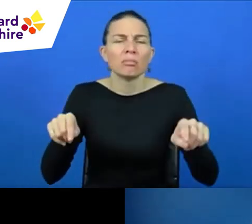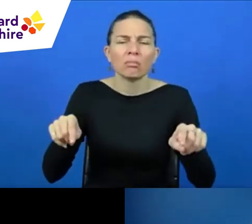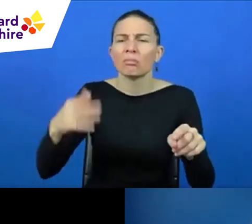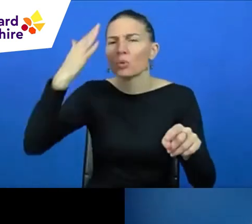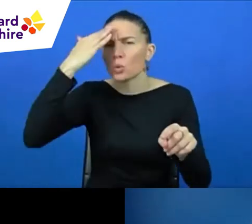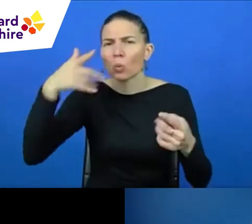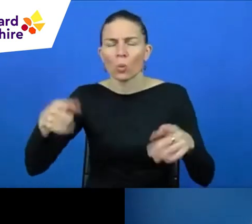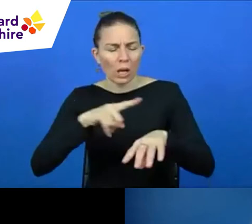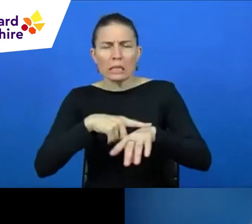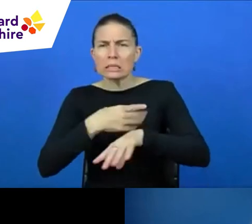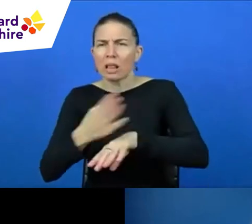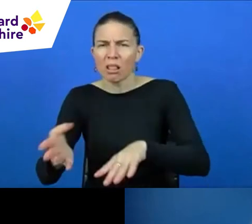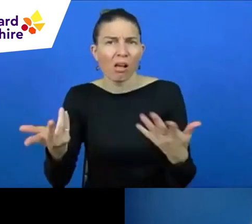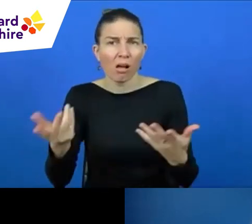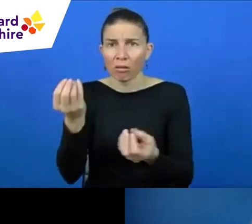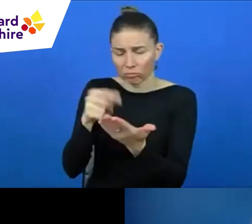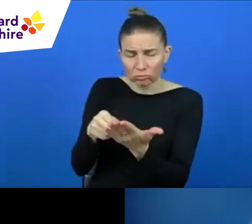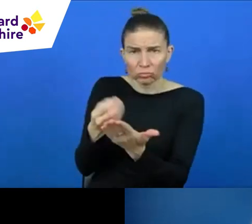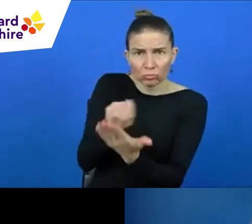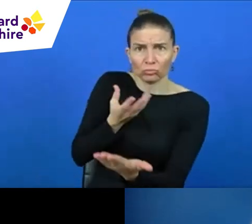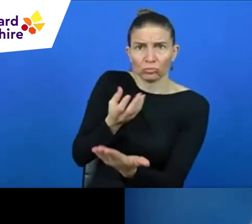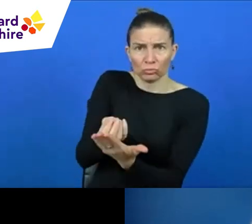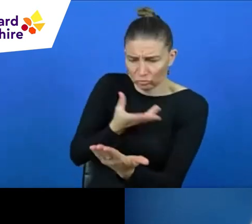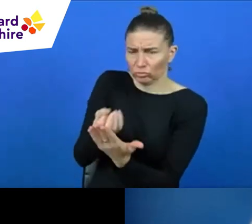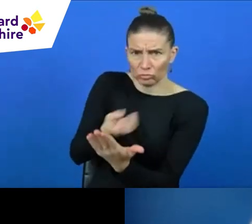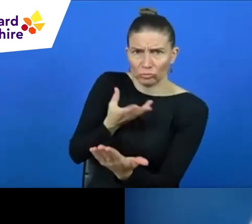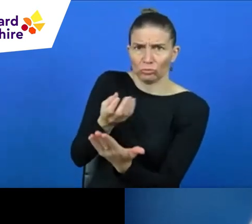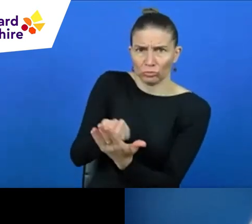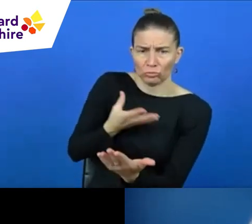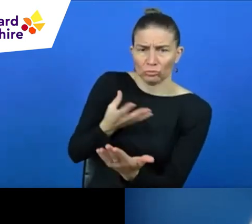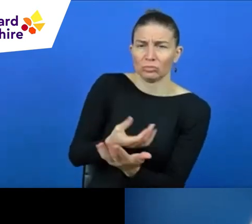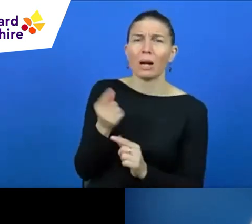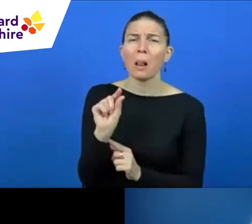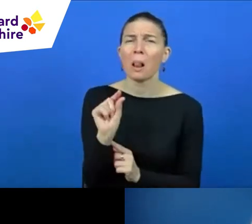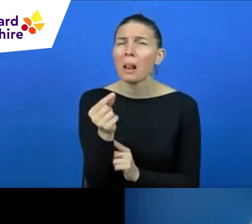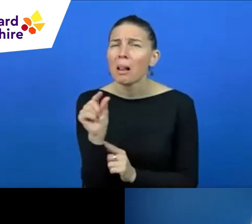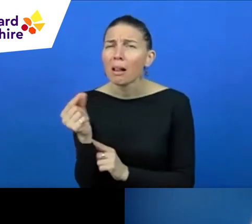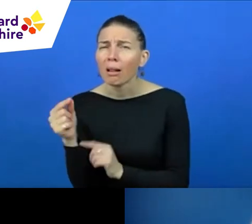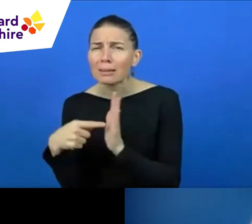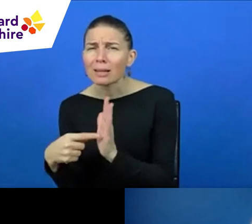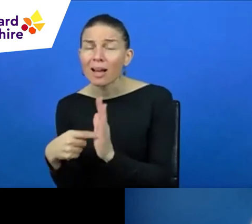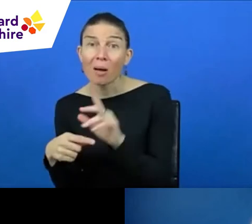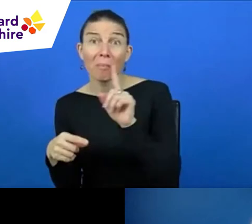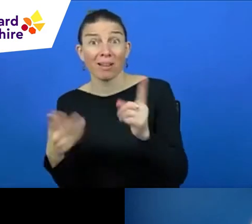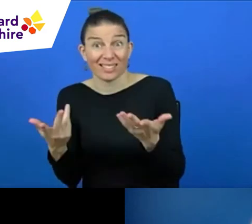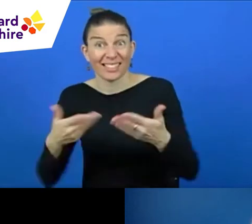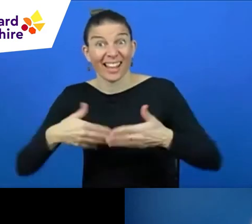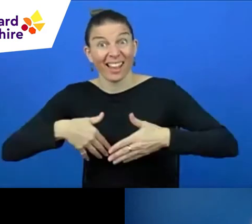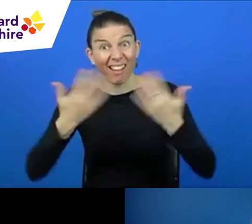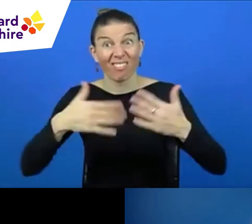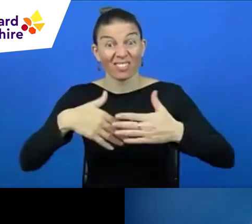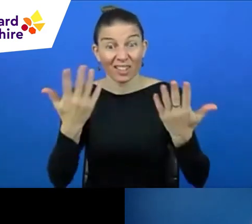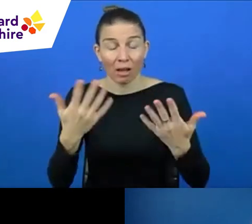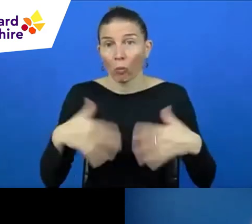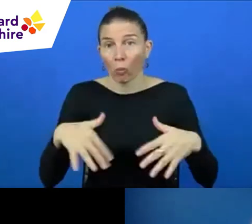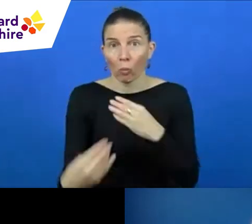platform it's on. You know, these endless examples which seem ridiculous on one level, these are things that people do every day of